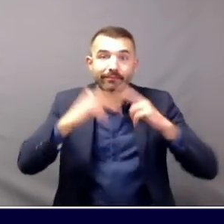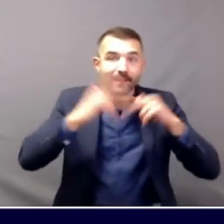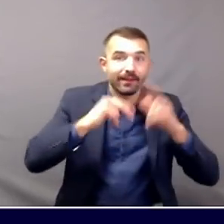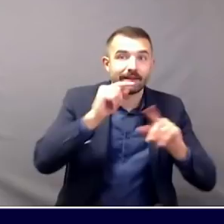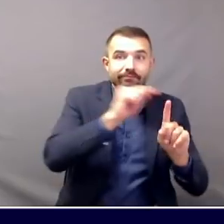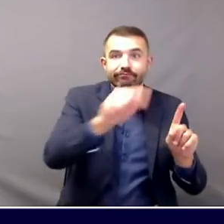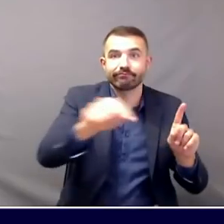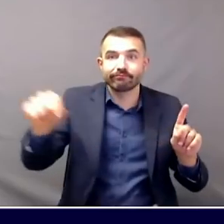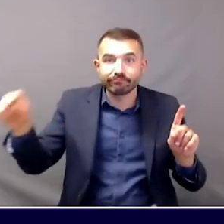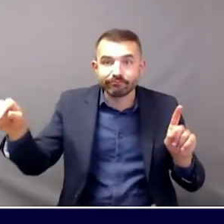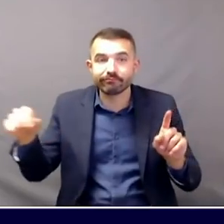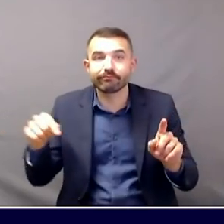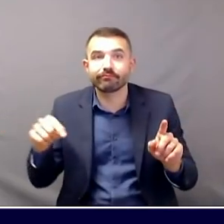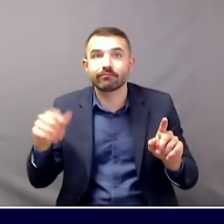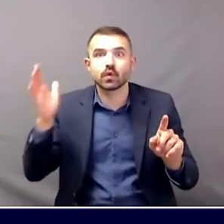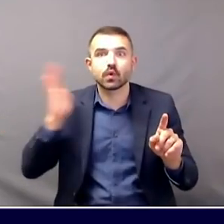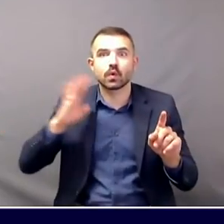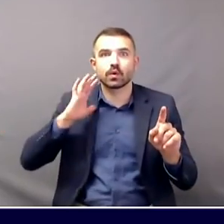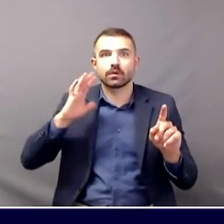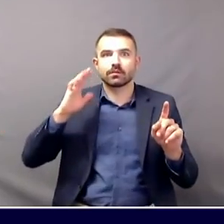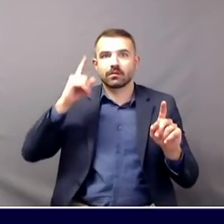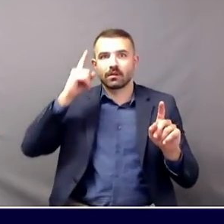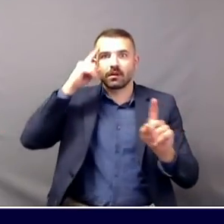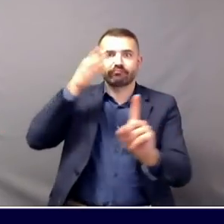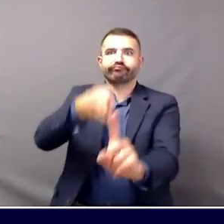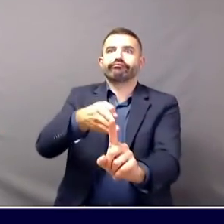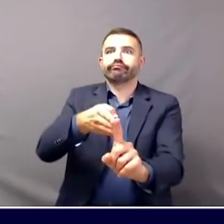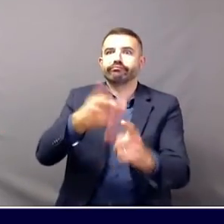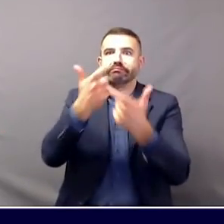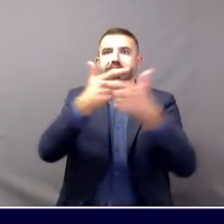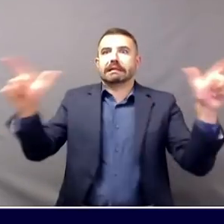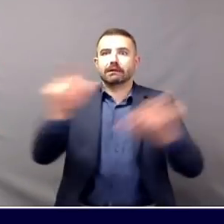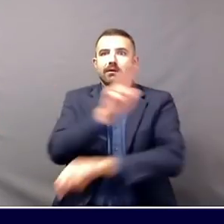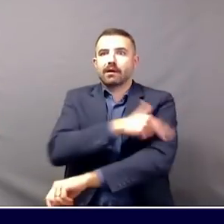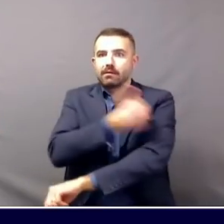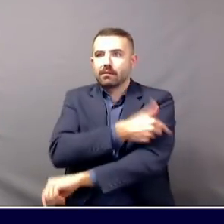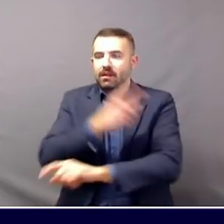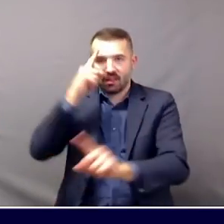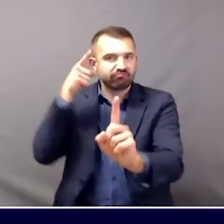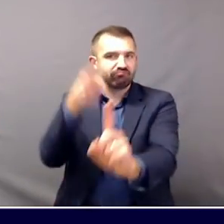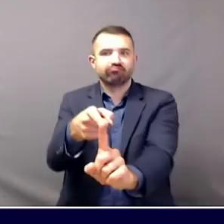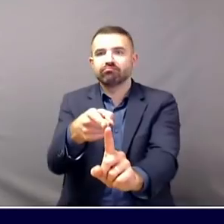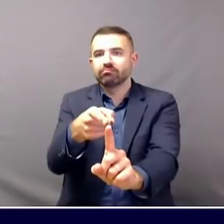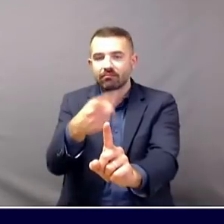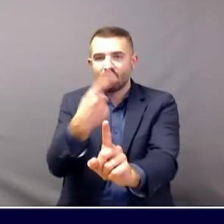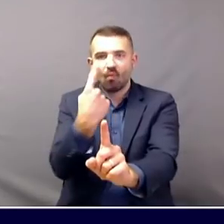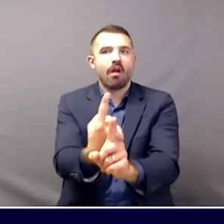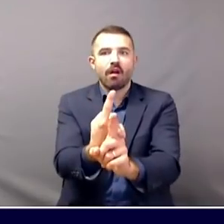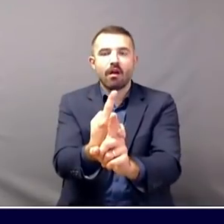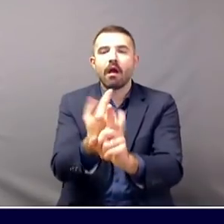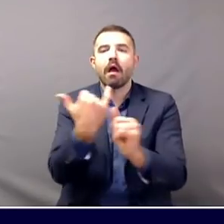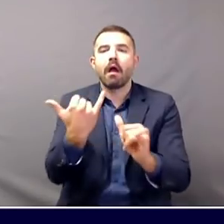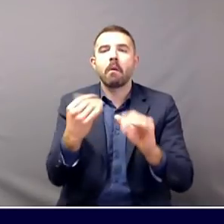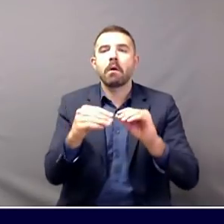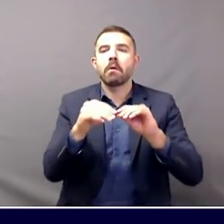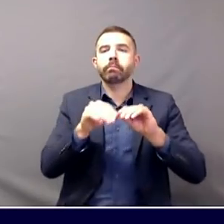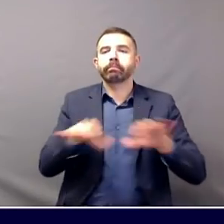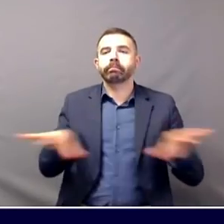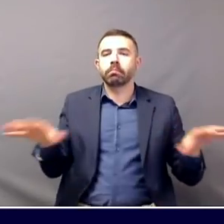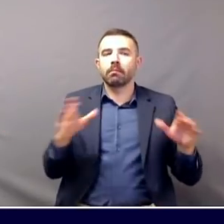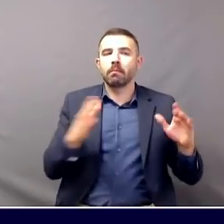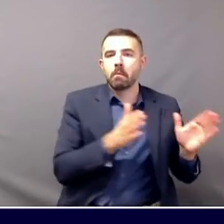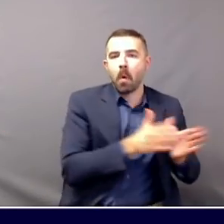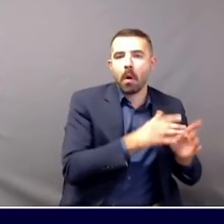in quotes, than we did before because we have that many more beds available at community settings. The other thing that's